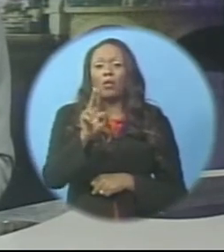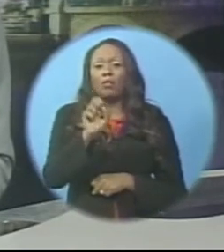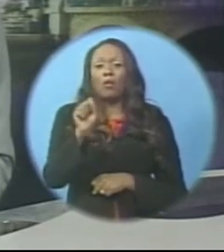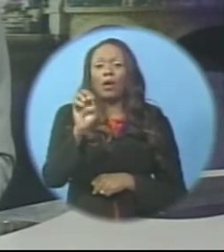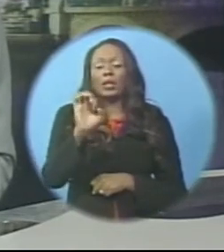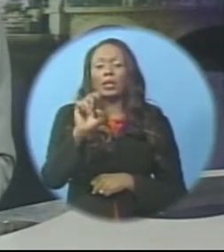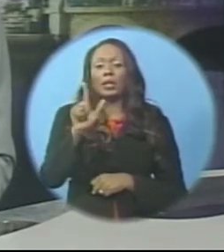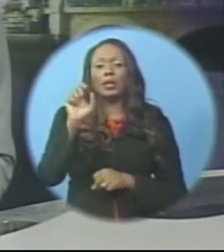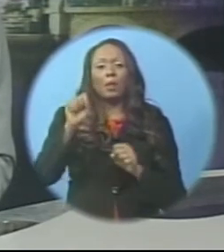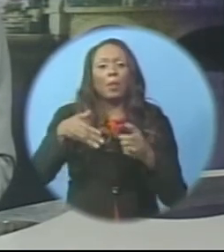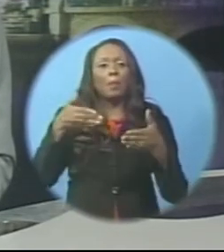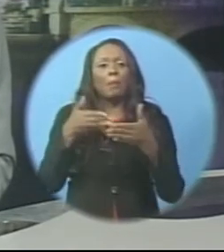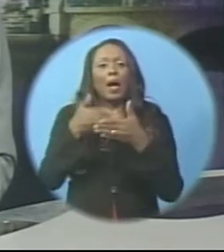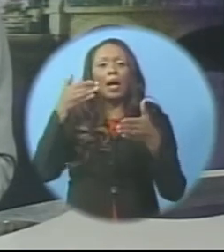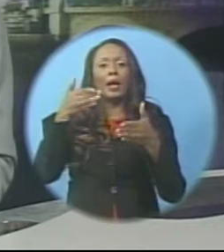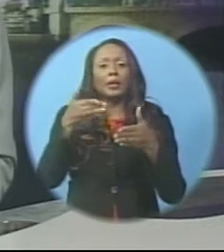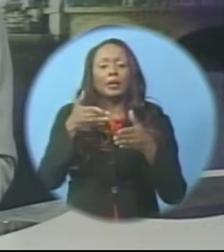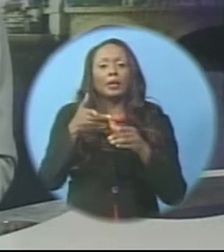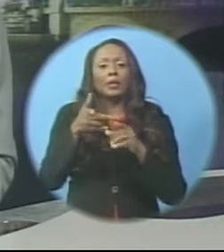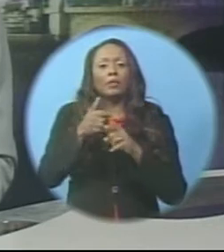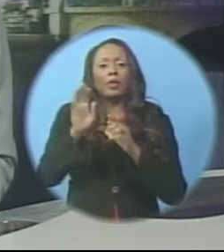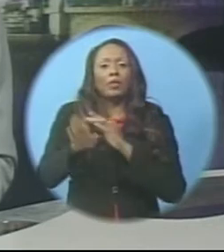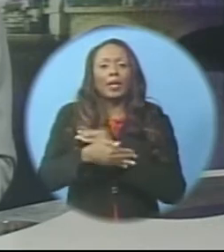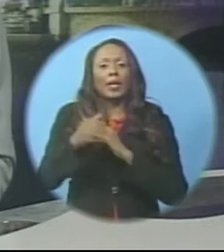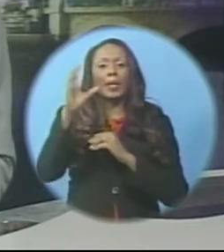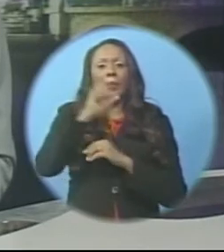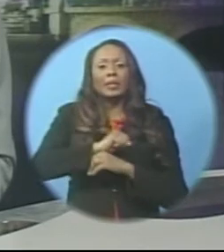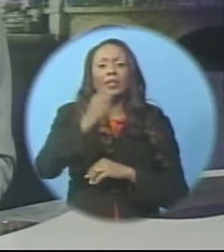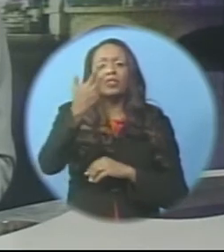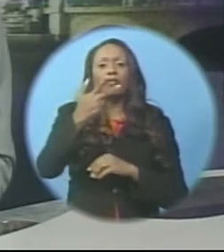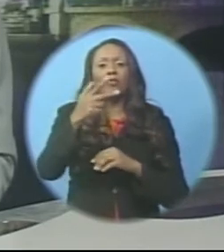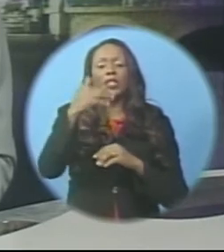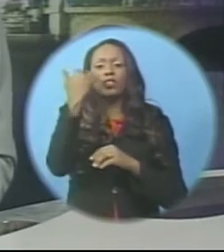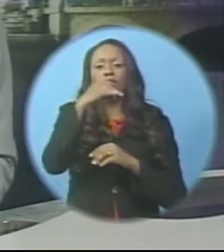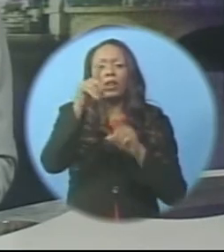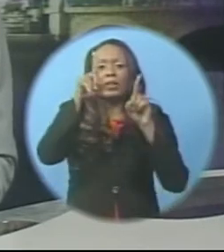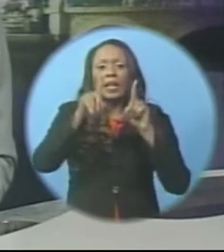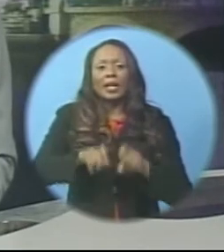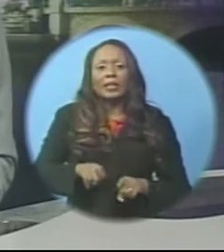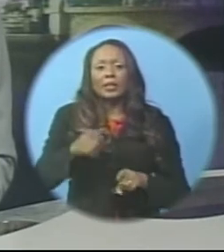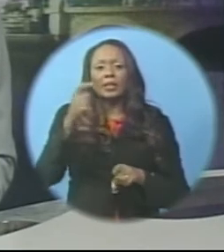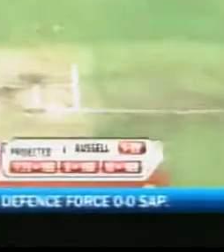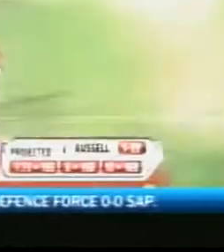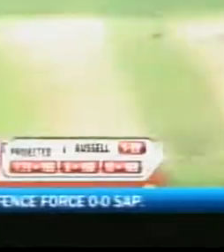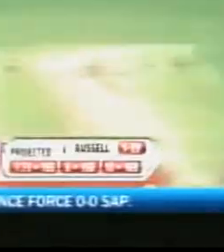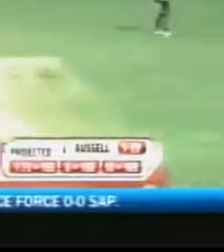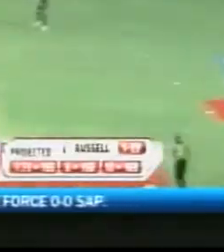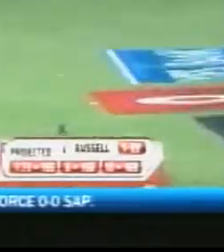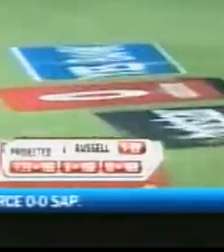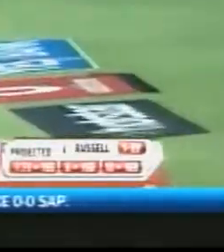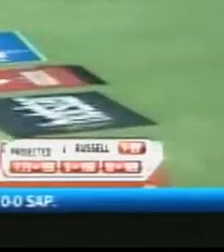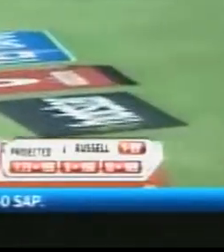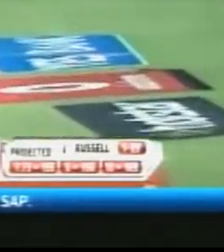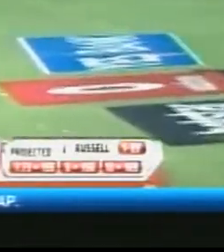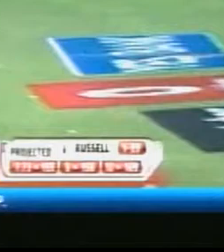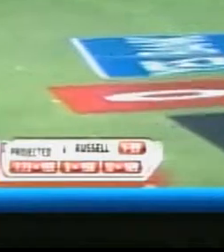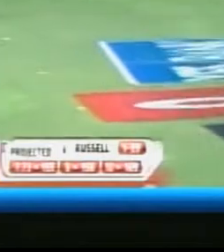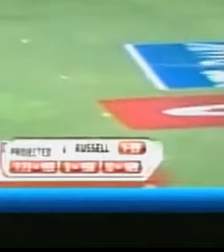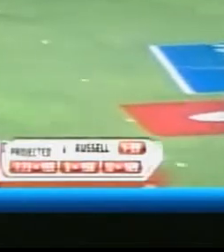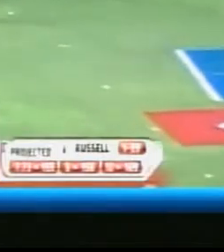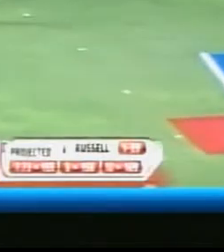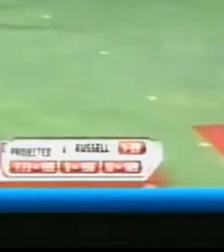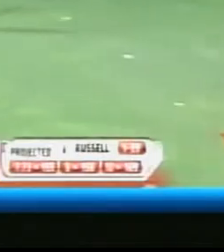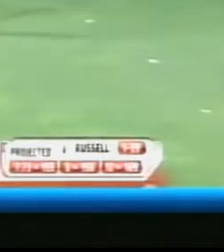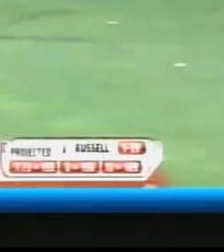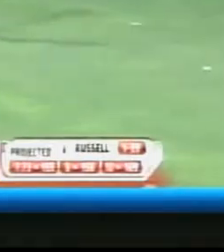that Russell has missed 3 doping tests within a 12-month period, that is. The report surfaced yesterday that the